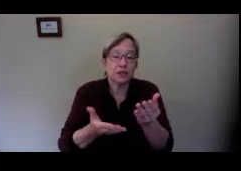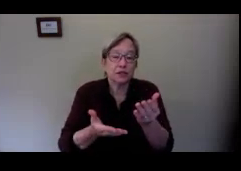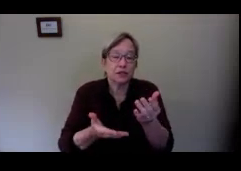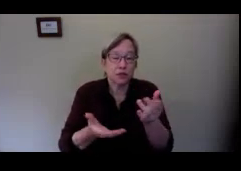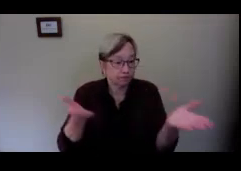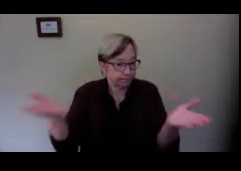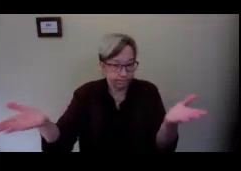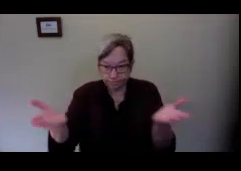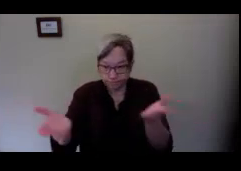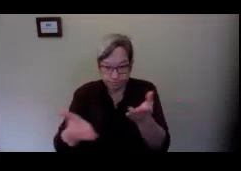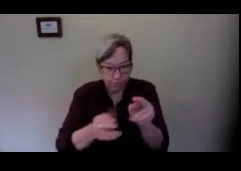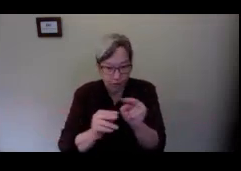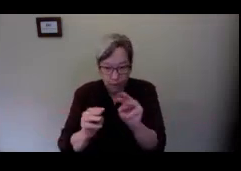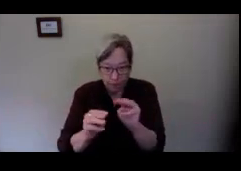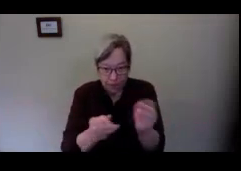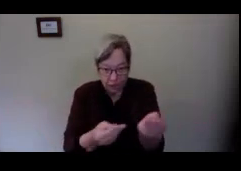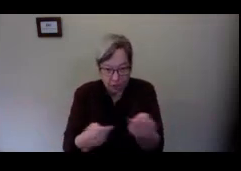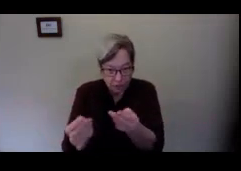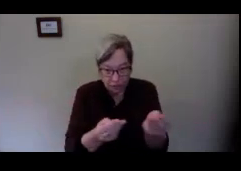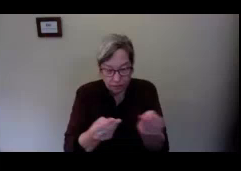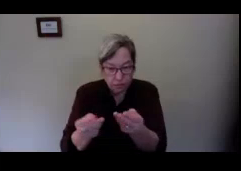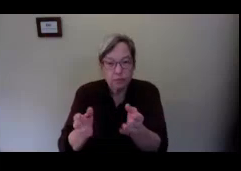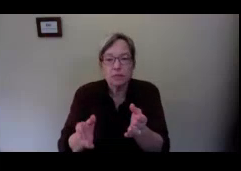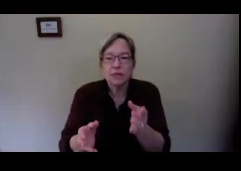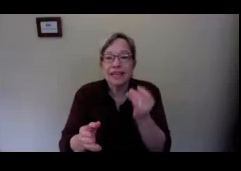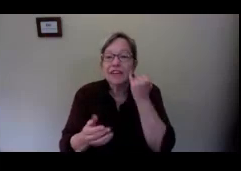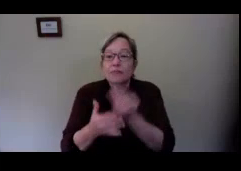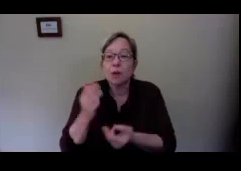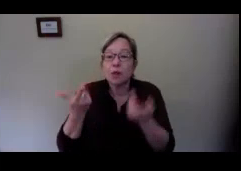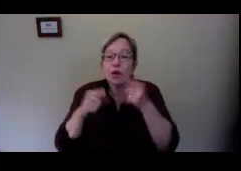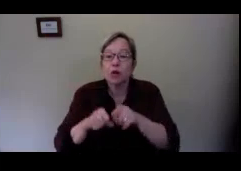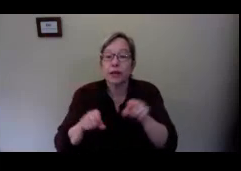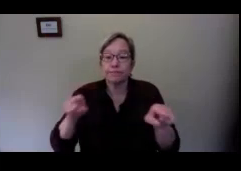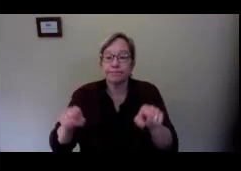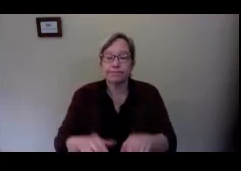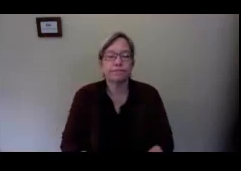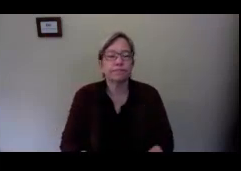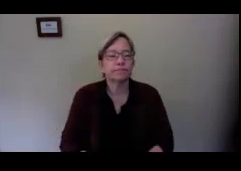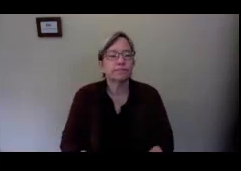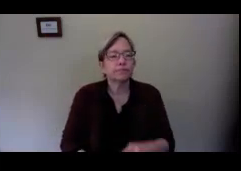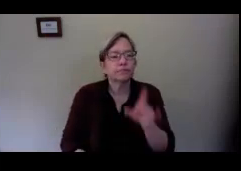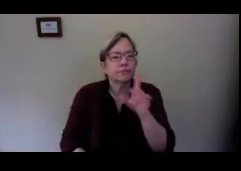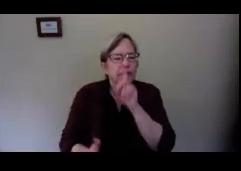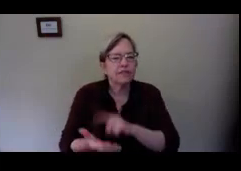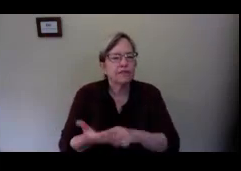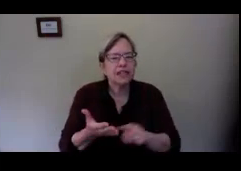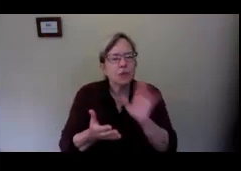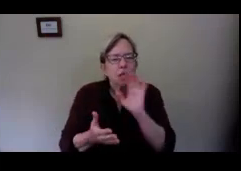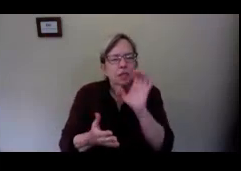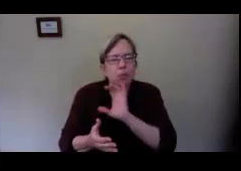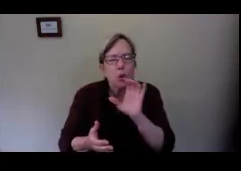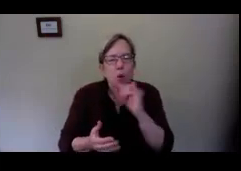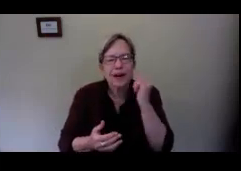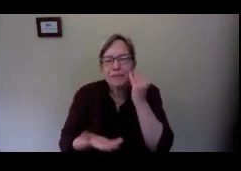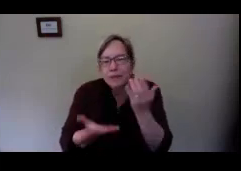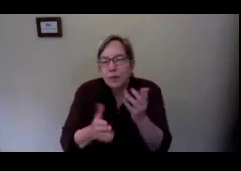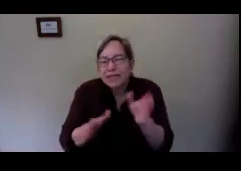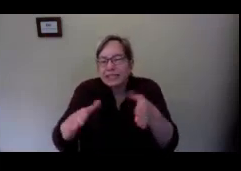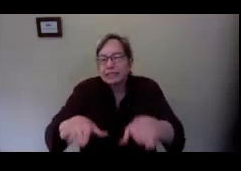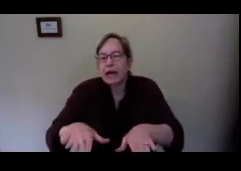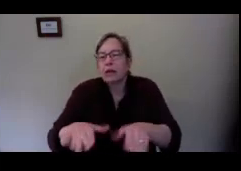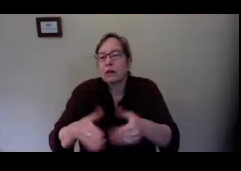depending on the case and if both parties agree to mediation. An investigator will also explore if there is a possible way to settle the case